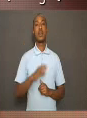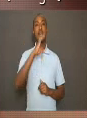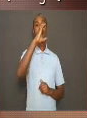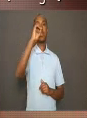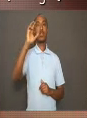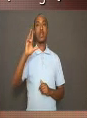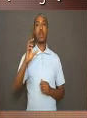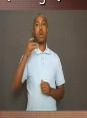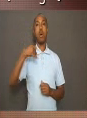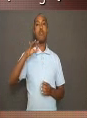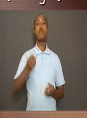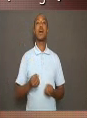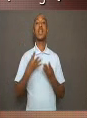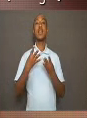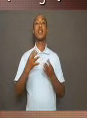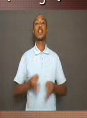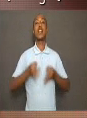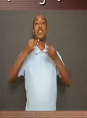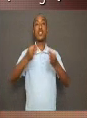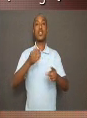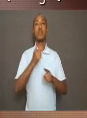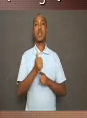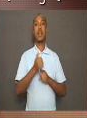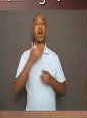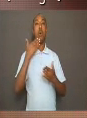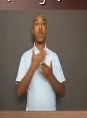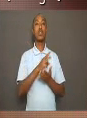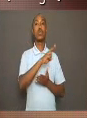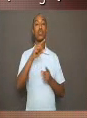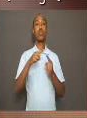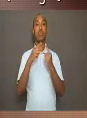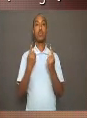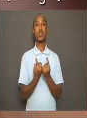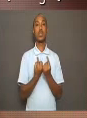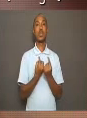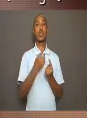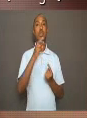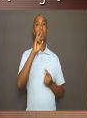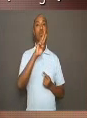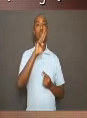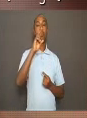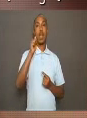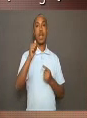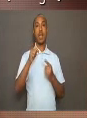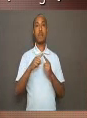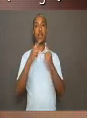Carbonates of many transition metals, as well as those of group 2A metals,